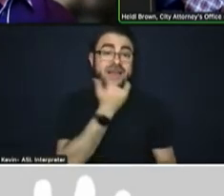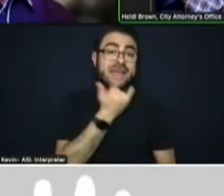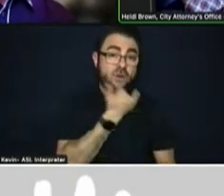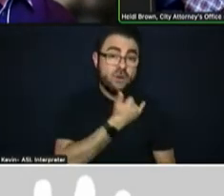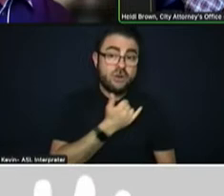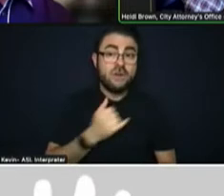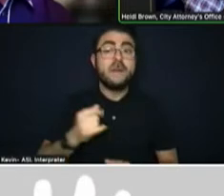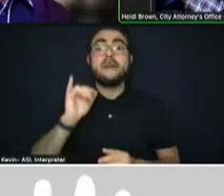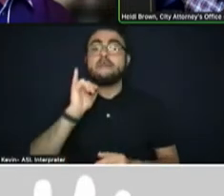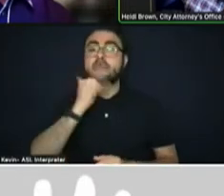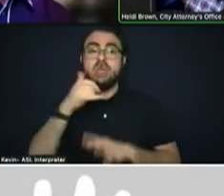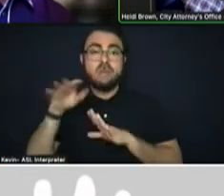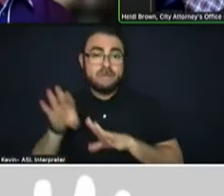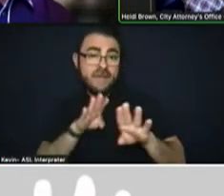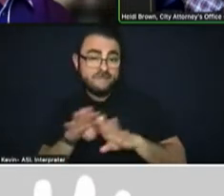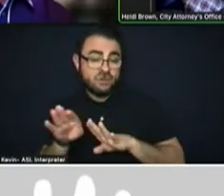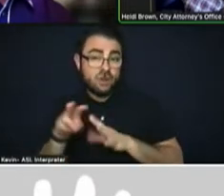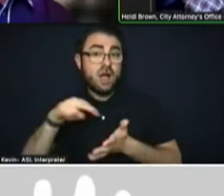to discipline,